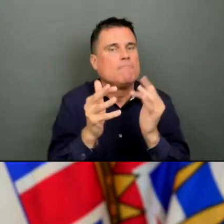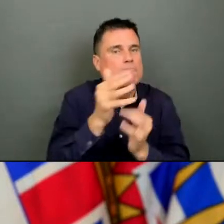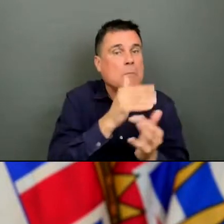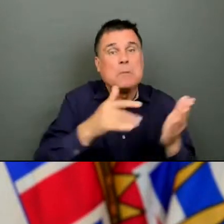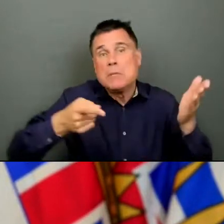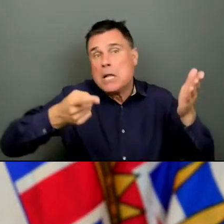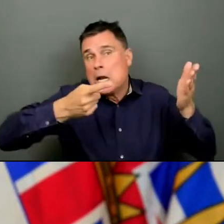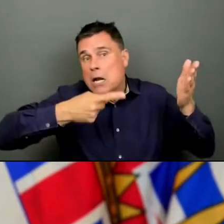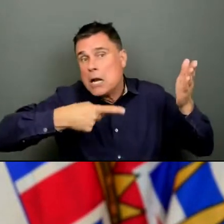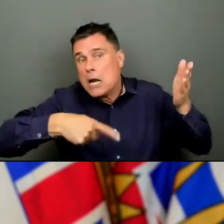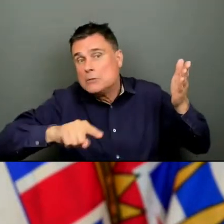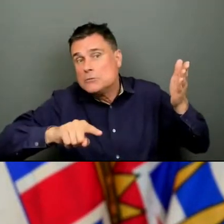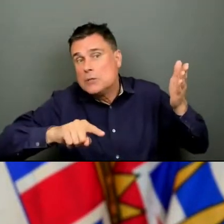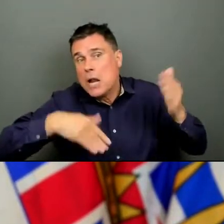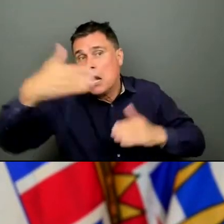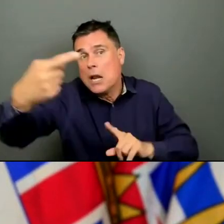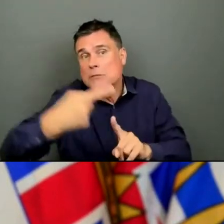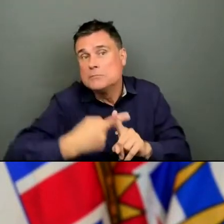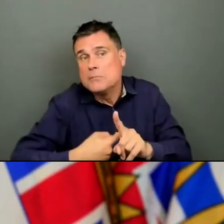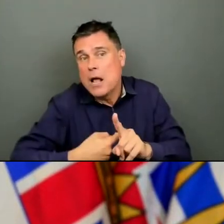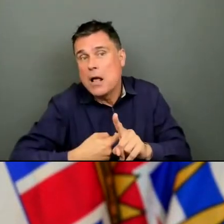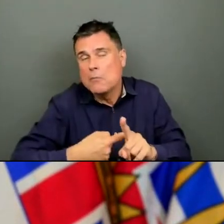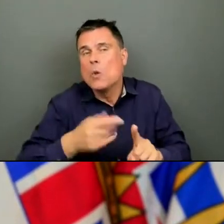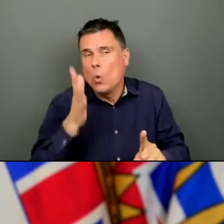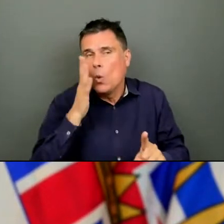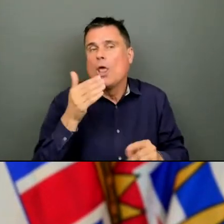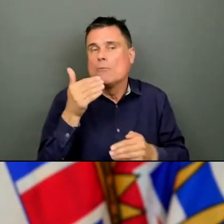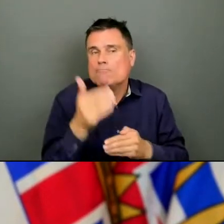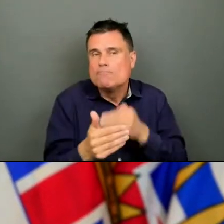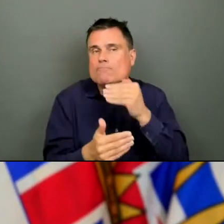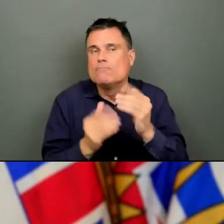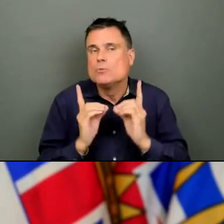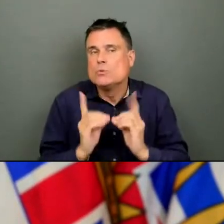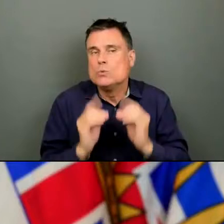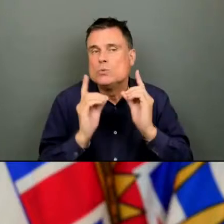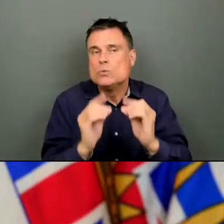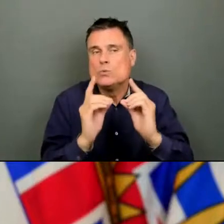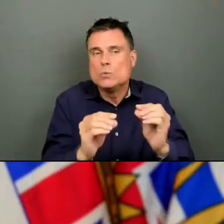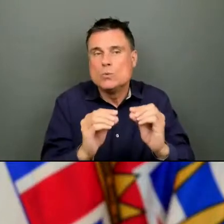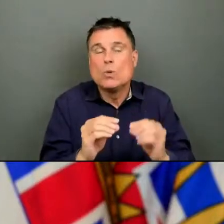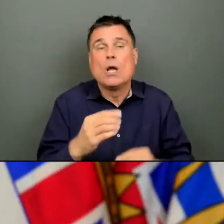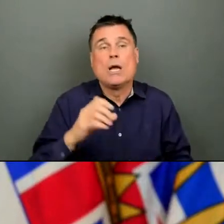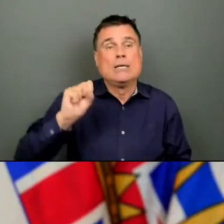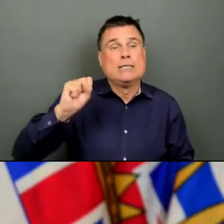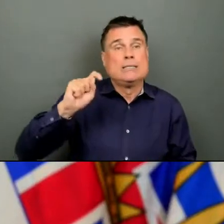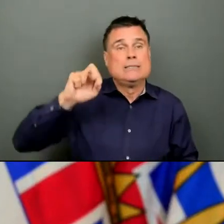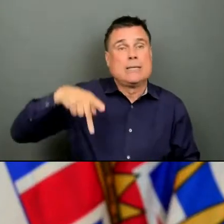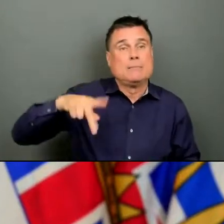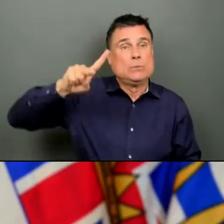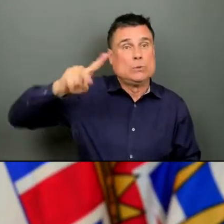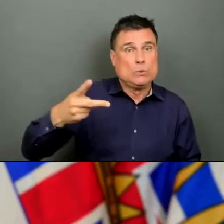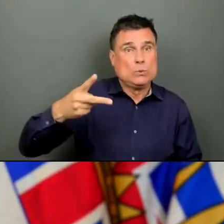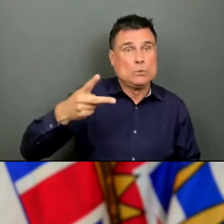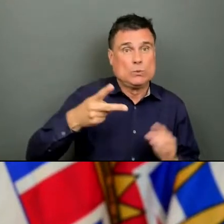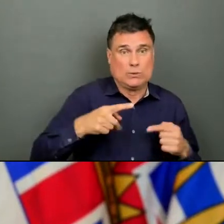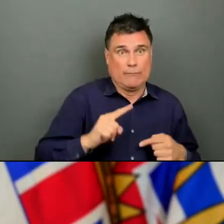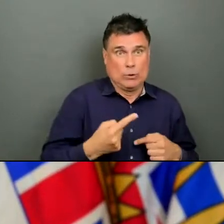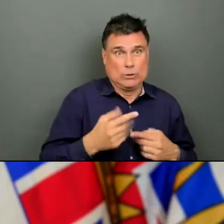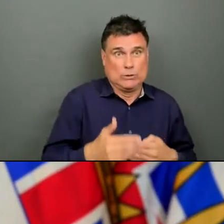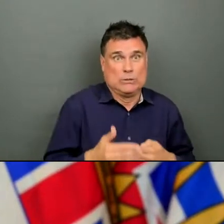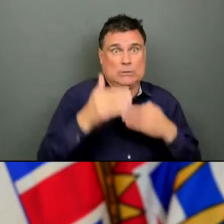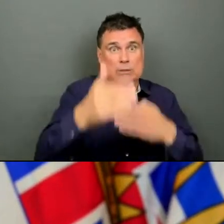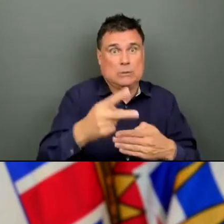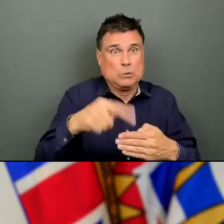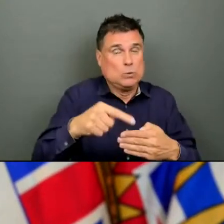we will keep progressing through this phase. Step two is coming up, and so far, the data that we have is